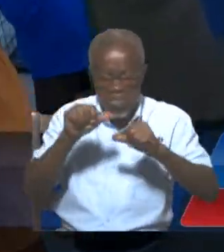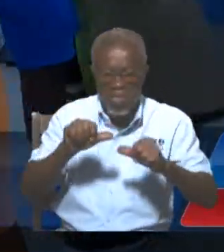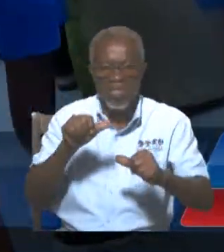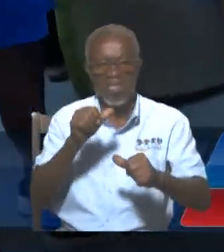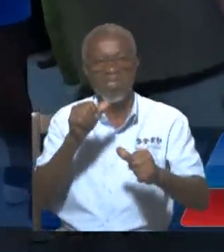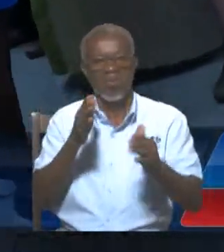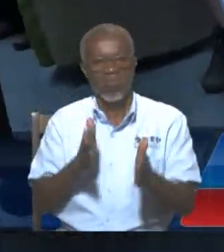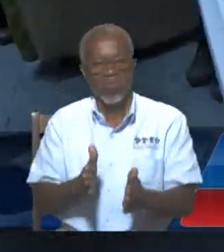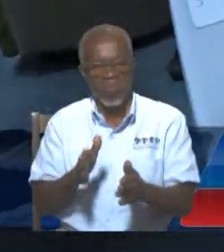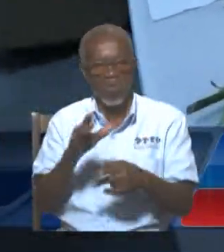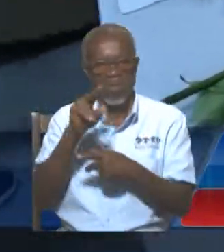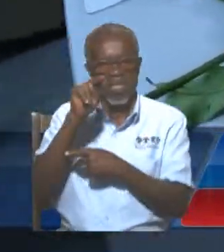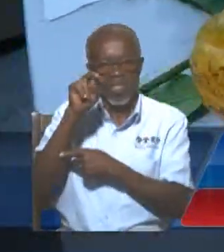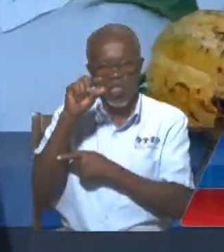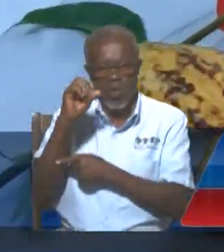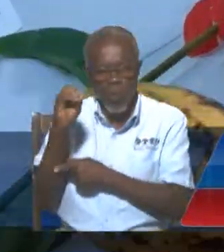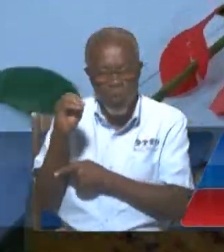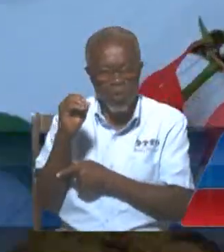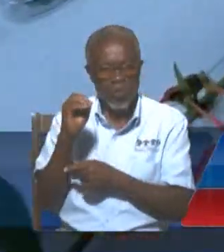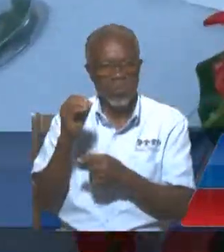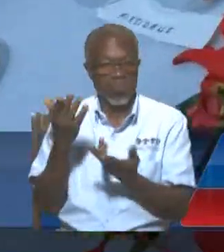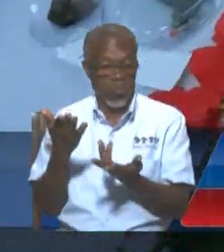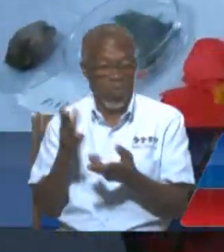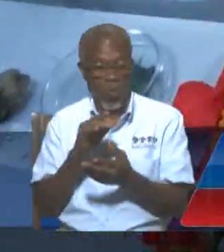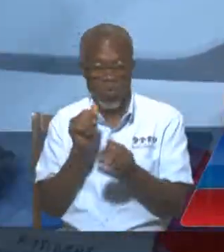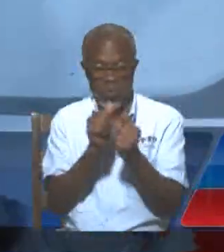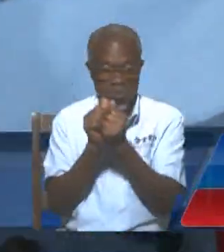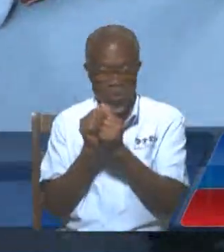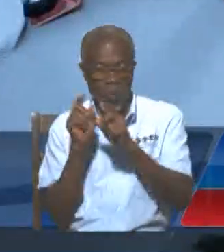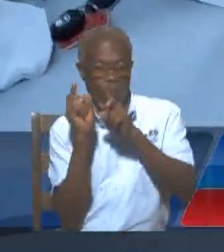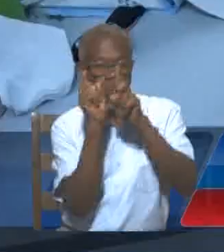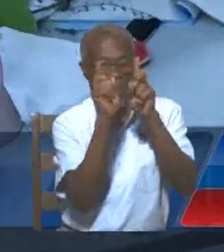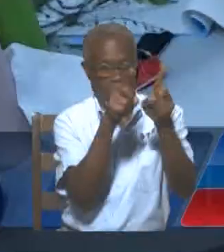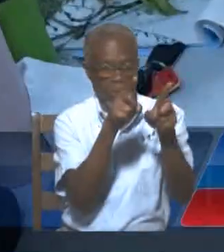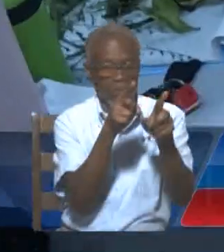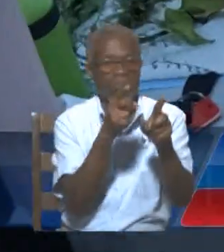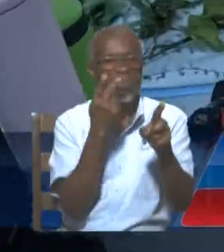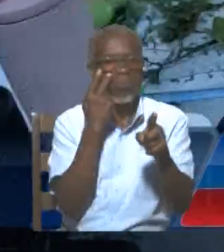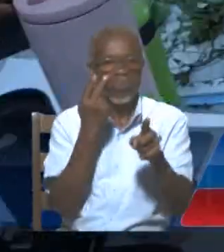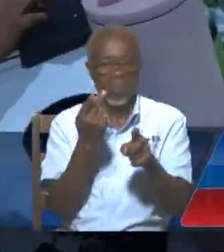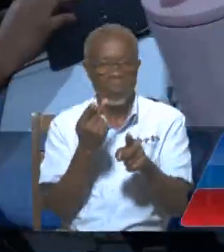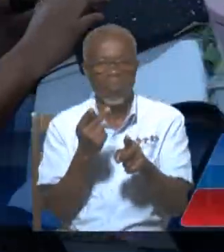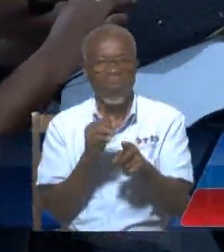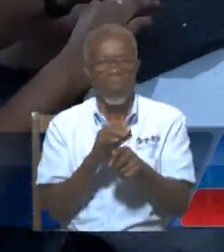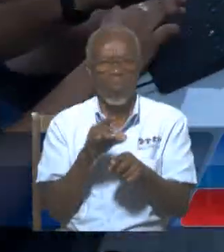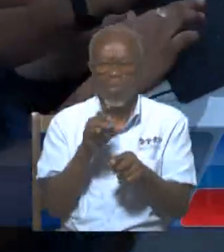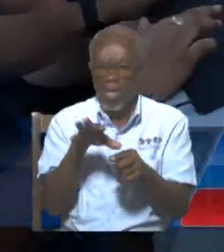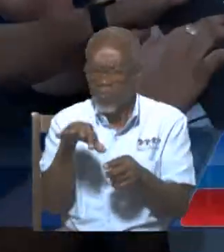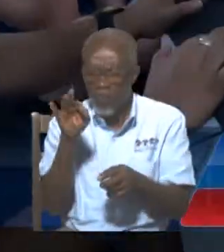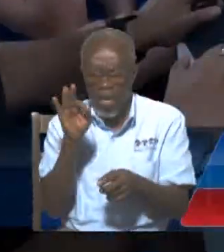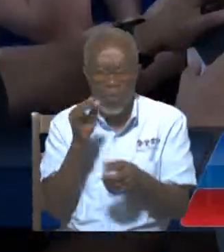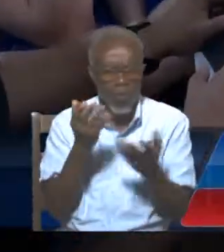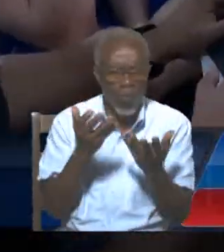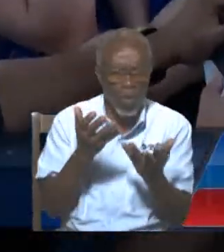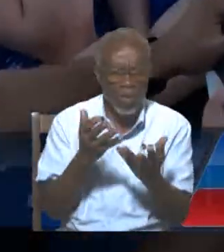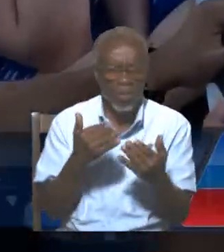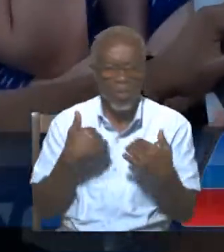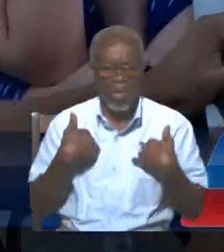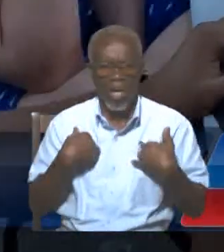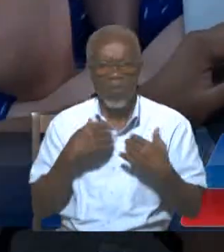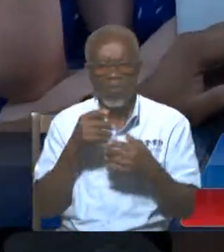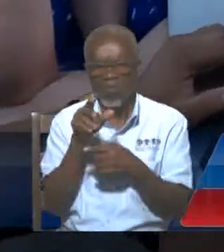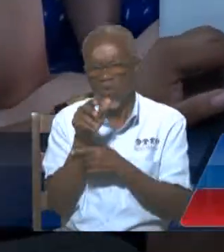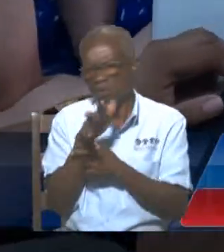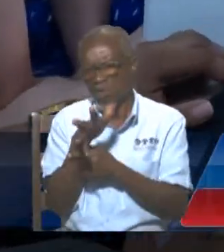the unexplored area of Maracas. In its 14th installation, 419 plants and 48 fungi